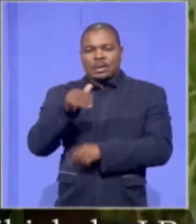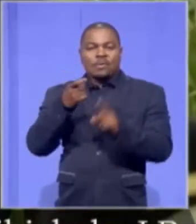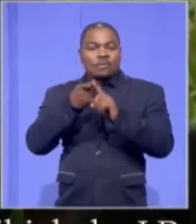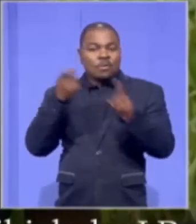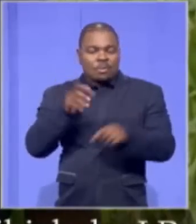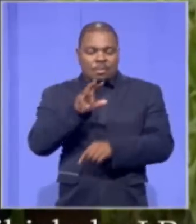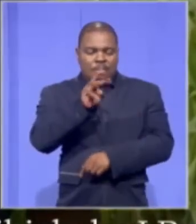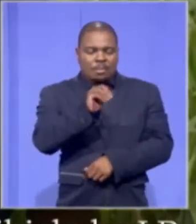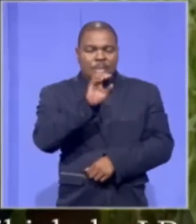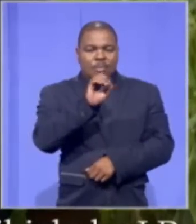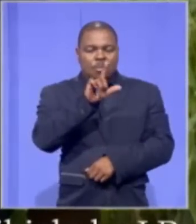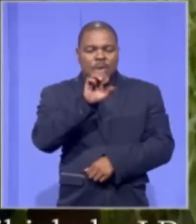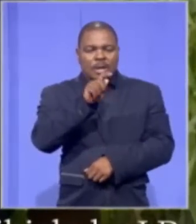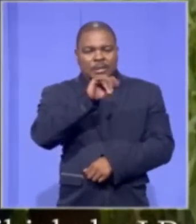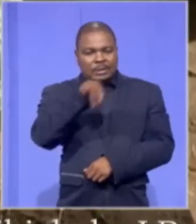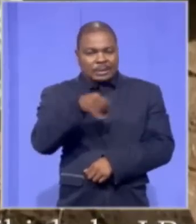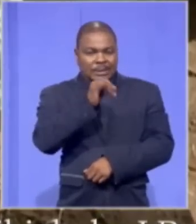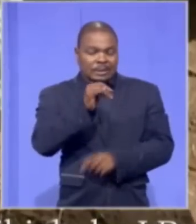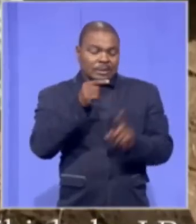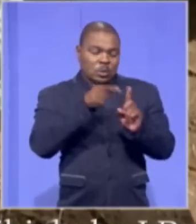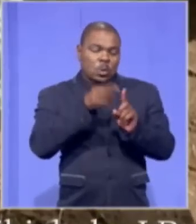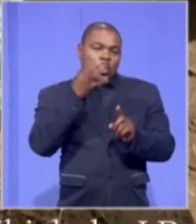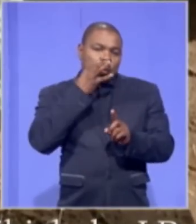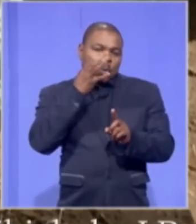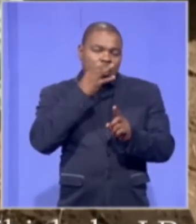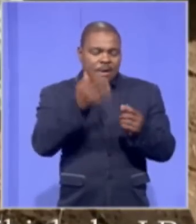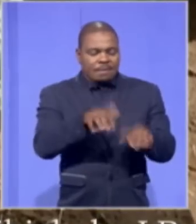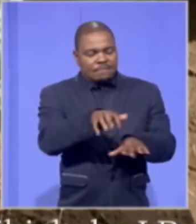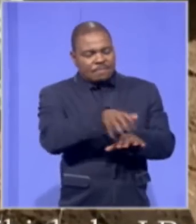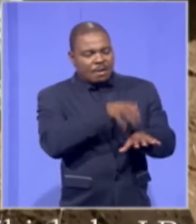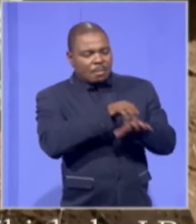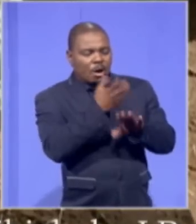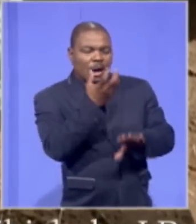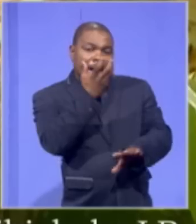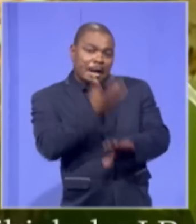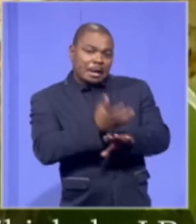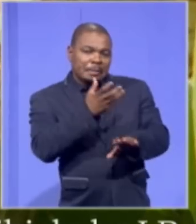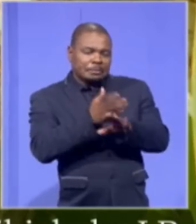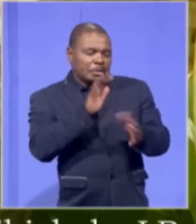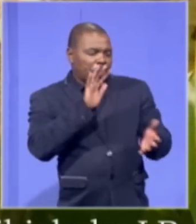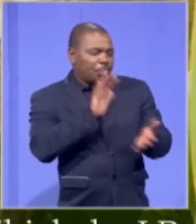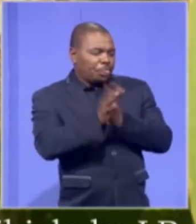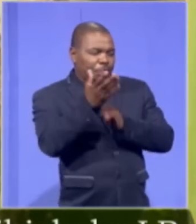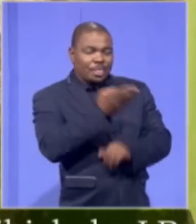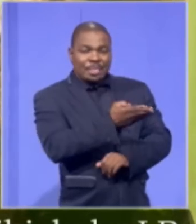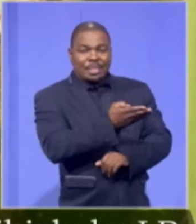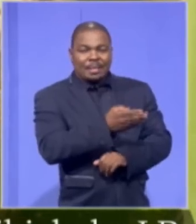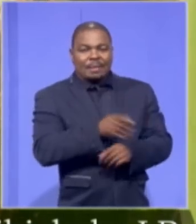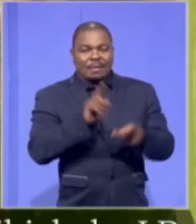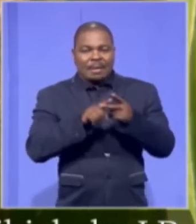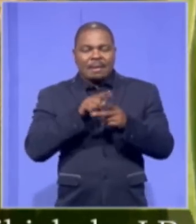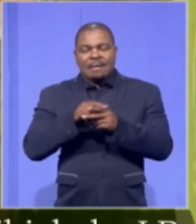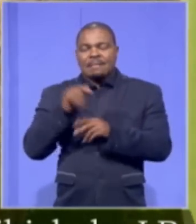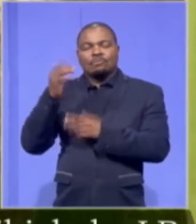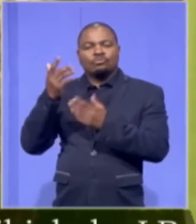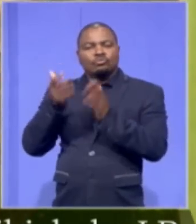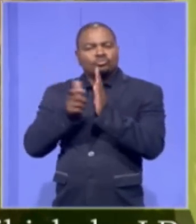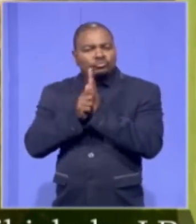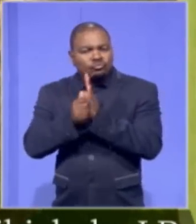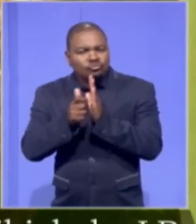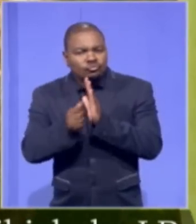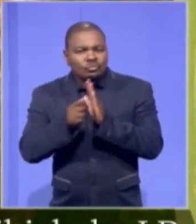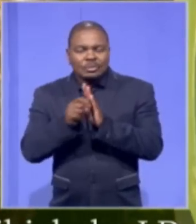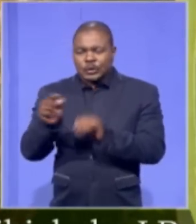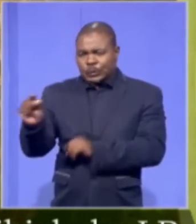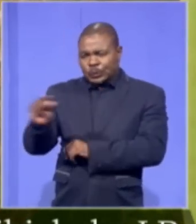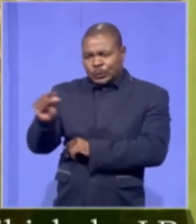ntle ga Polokwane o re dibokwana tše di amile polasa ya gagwe ya dikhabetše. O re polasa ya gagwe ya mafela yeo e bego e šaletšwe